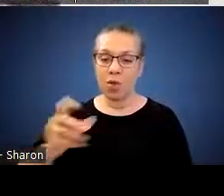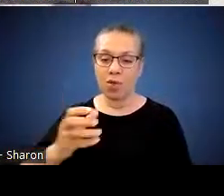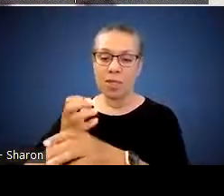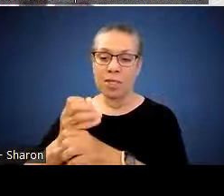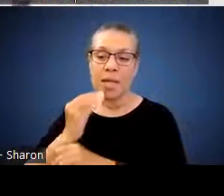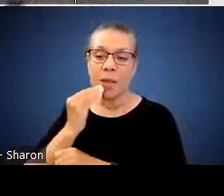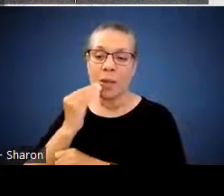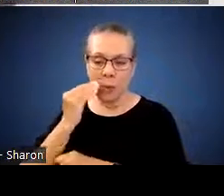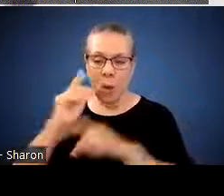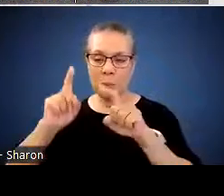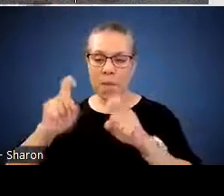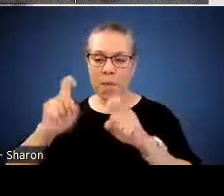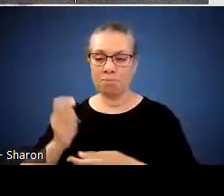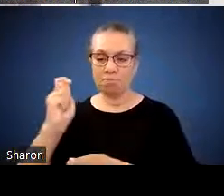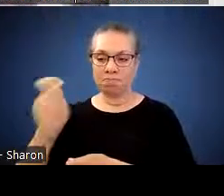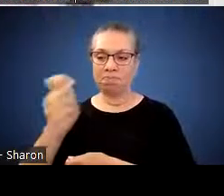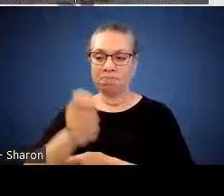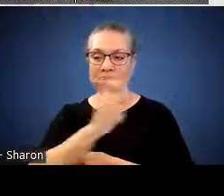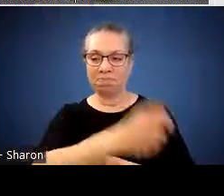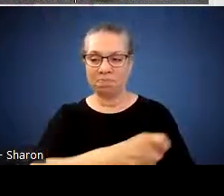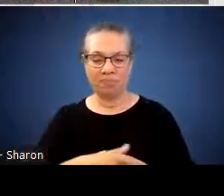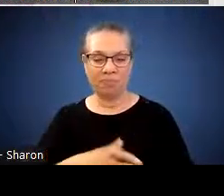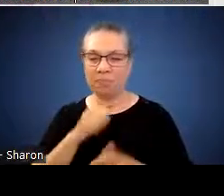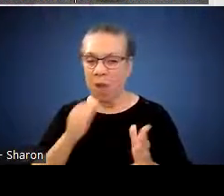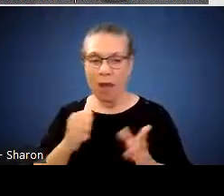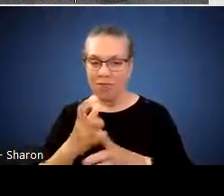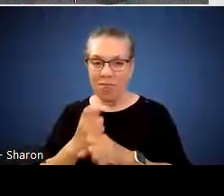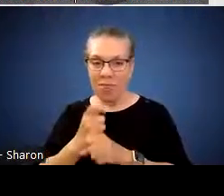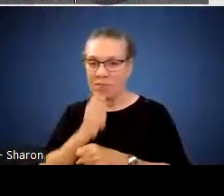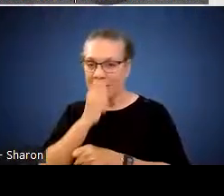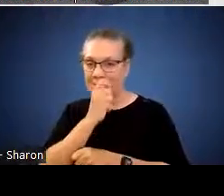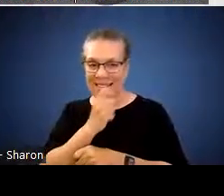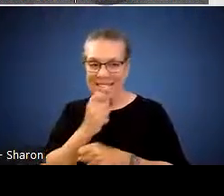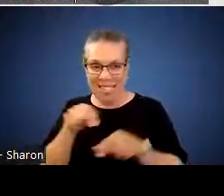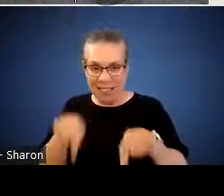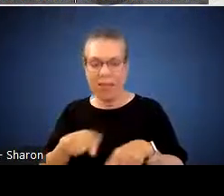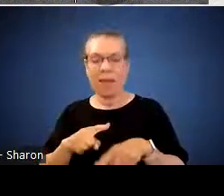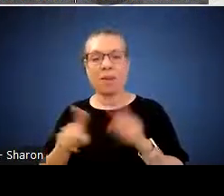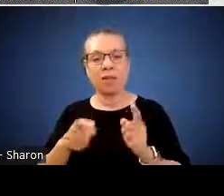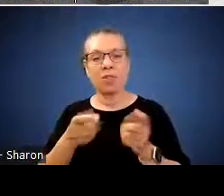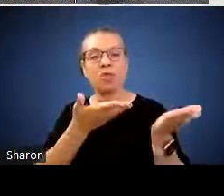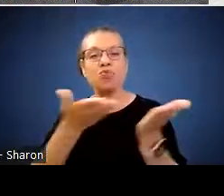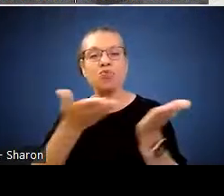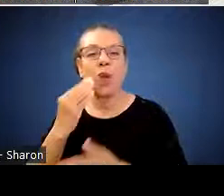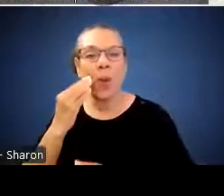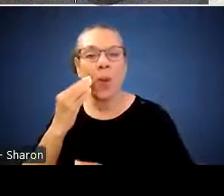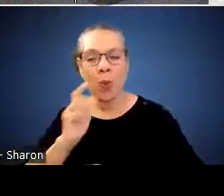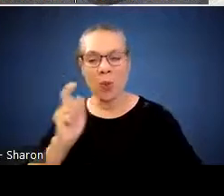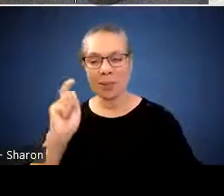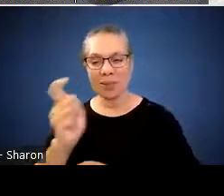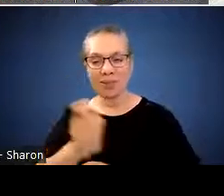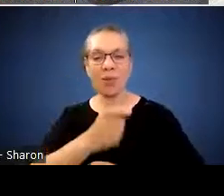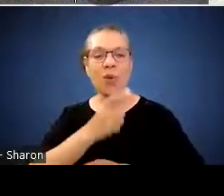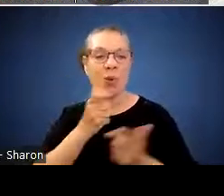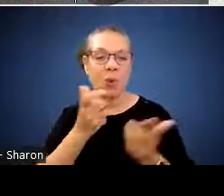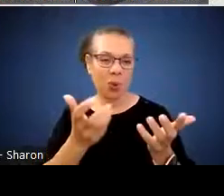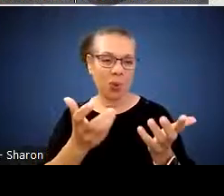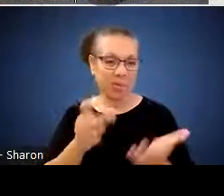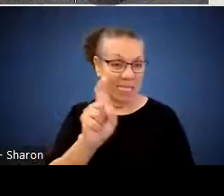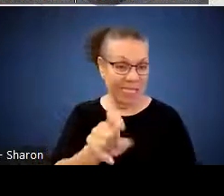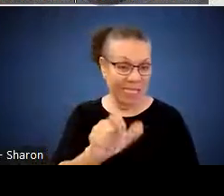Just pass them out, not actually give you the test, but just be able to pass those out for those who need it. And we know